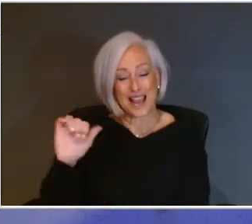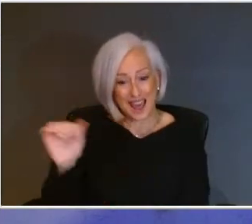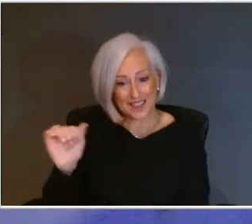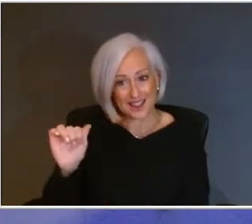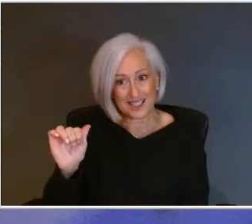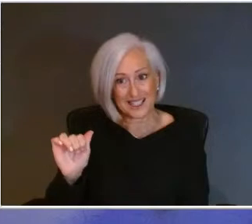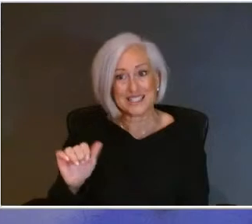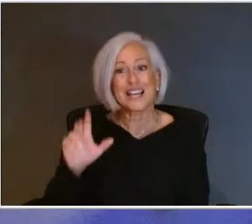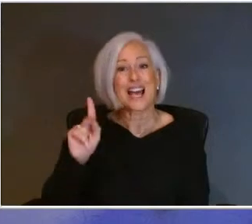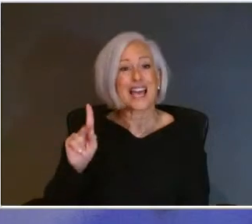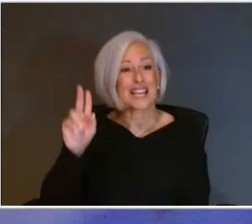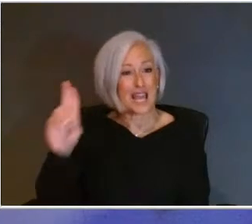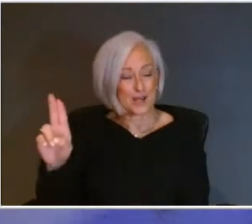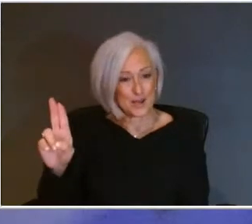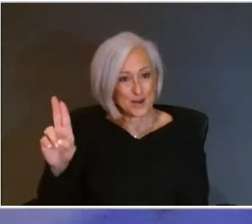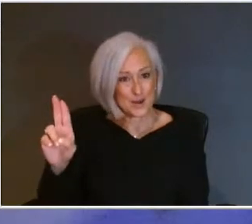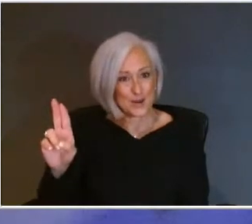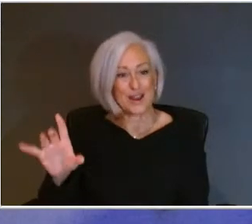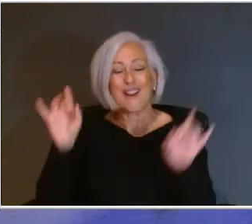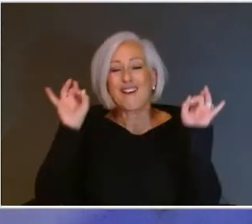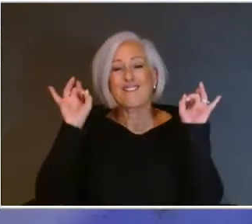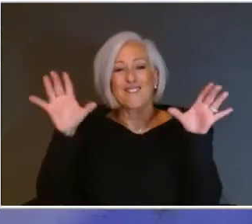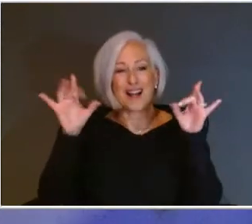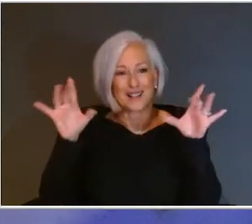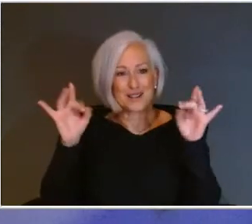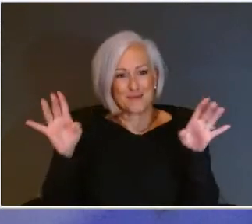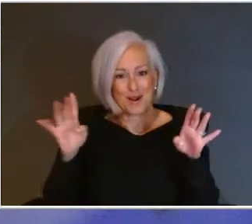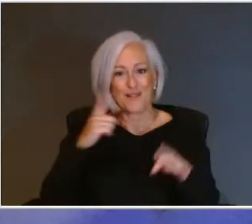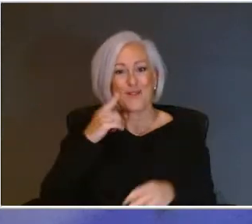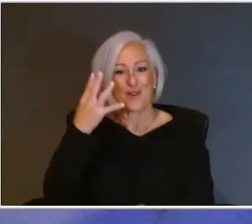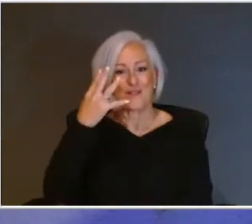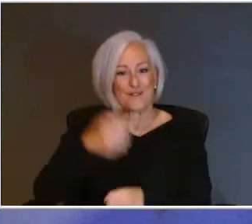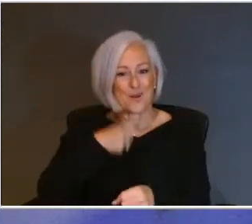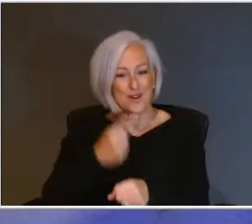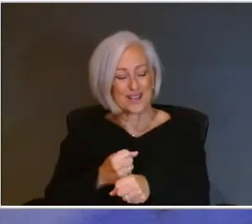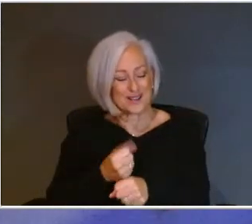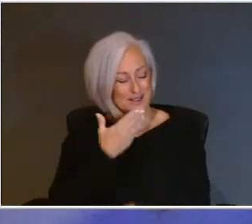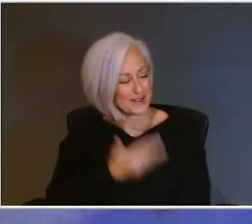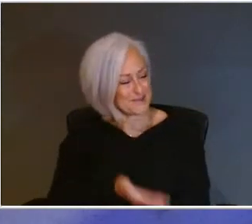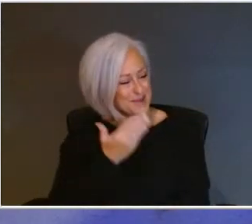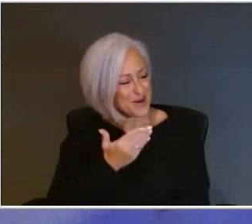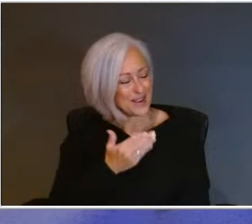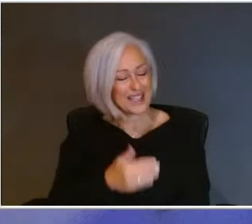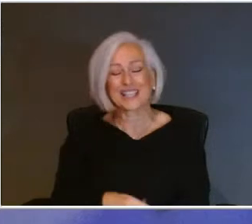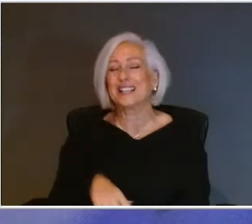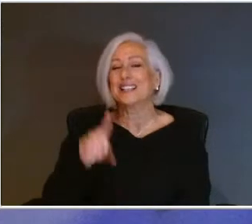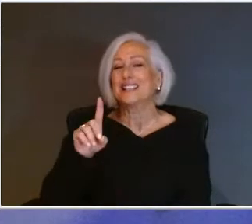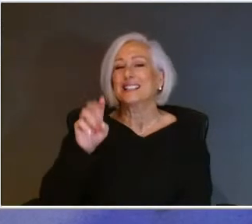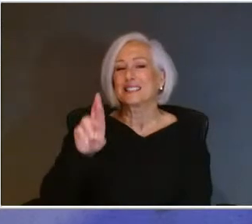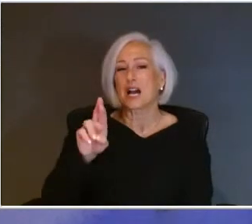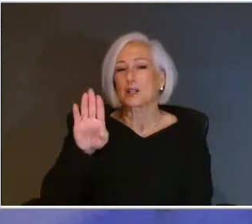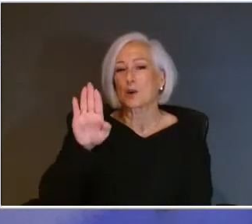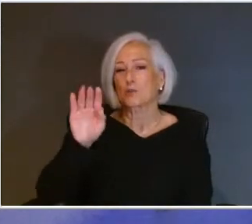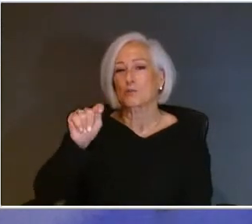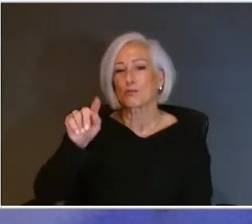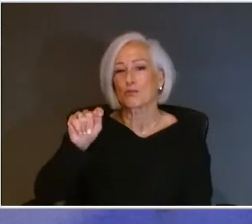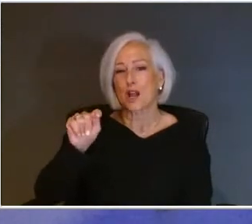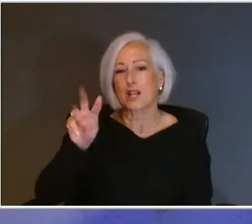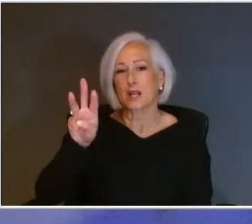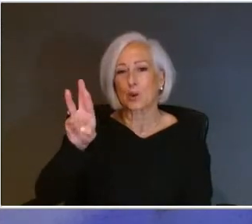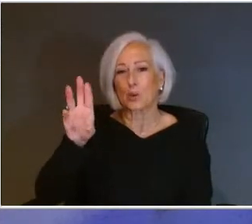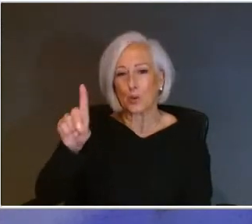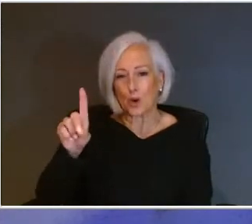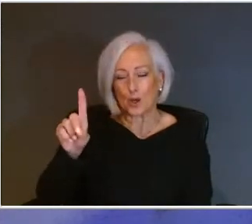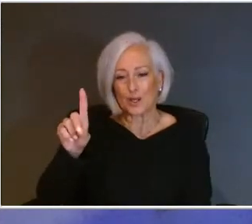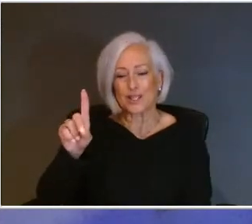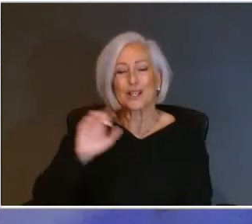4 years of her college career. Good morning to you. Good morning. How are you? I'm doing good. Good. We also have Dr. Brett Woods, sports psychologist here at the University of Kansas Health System